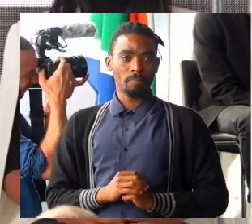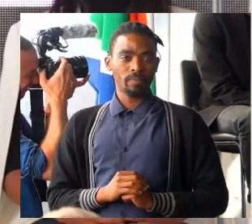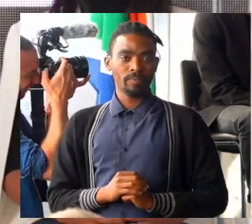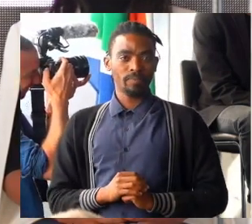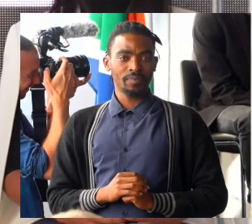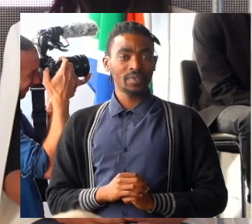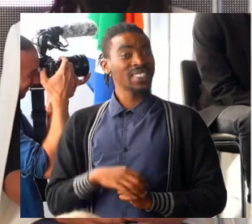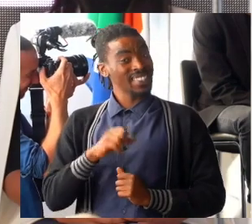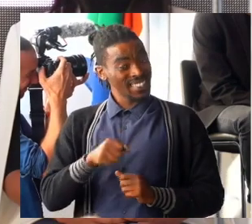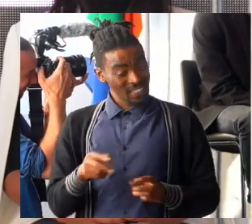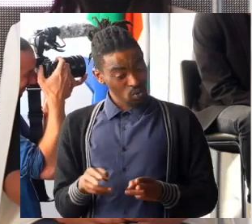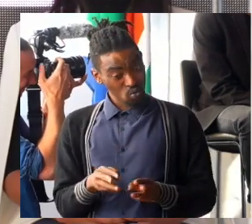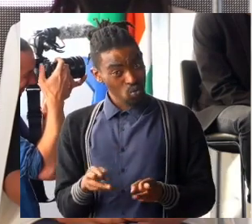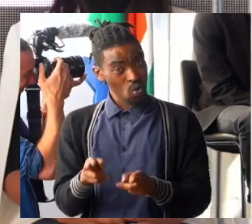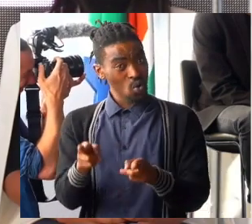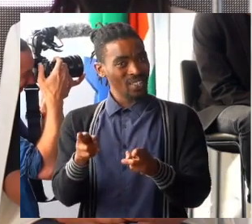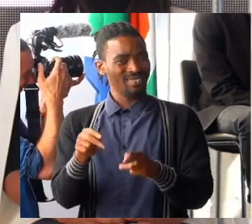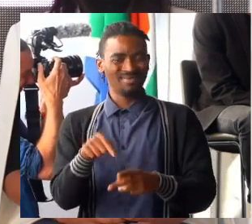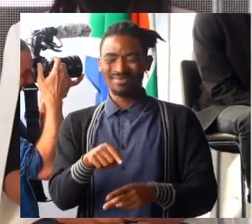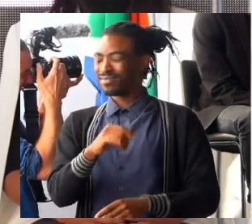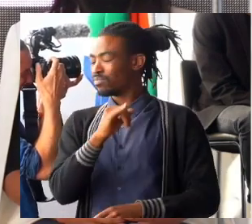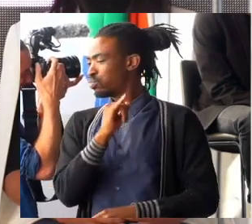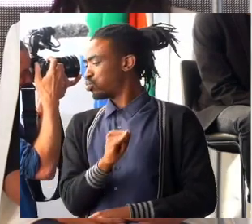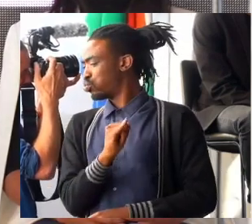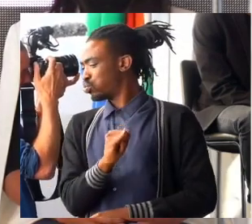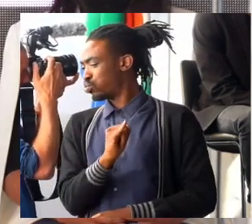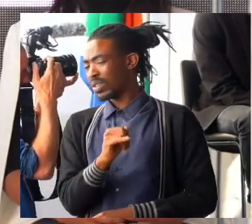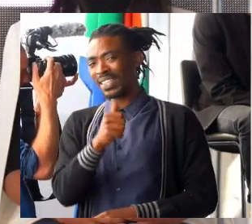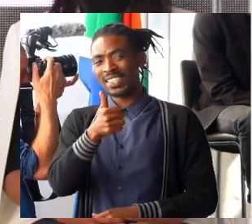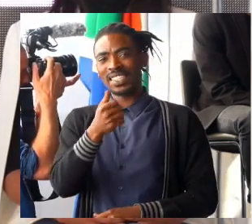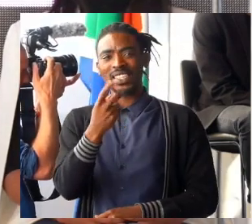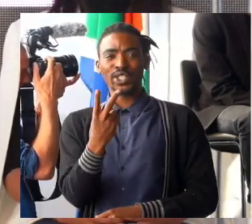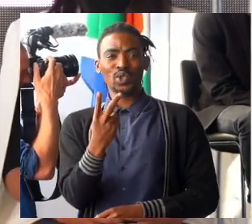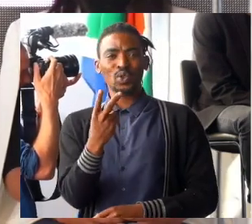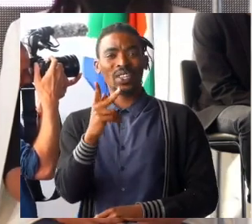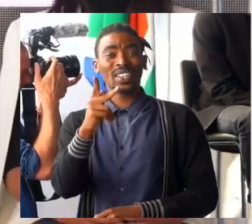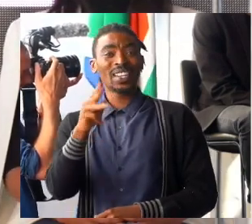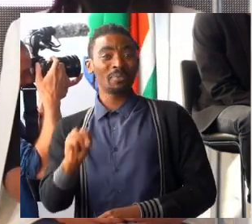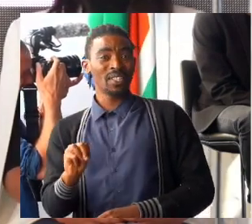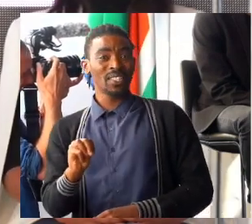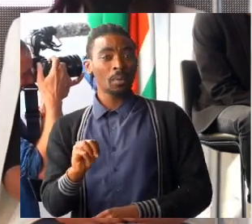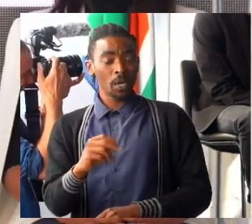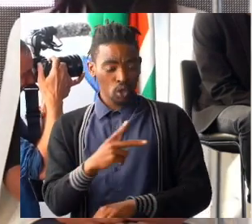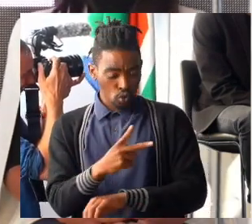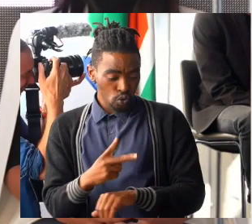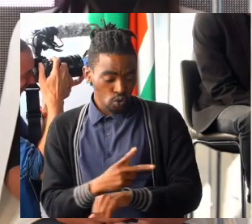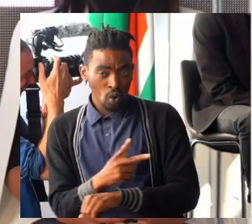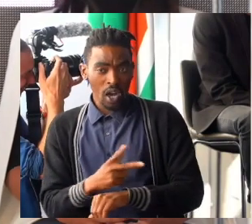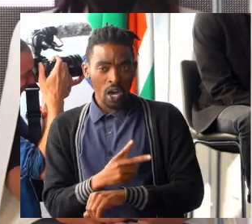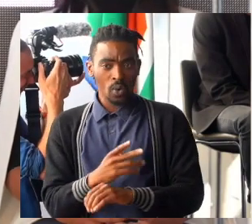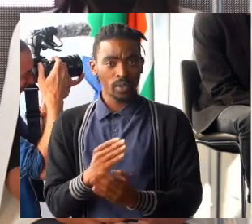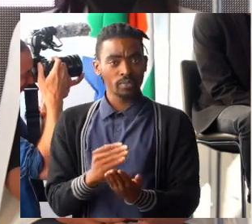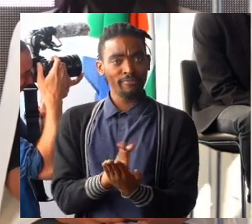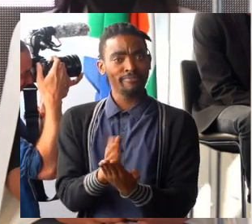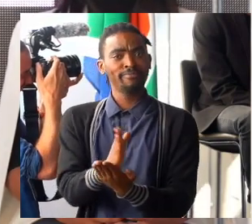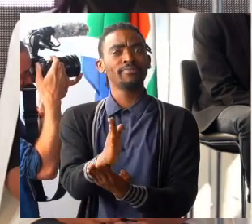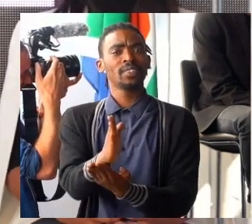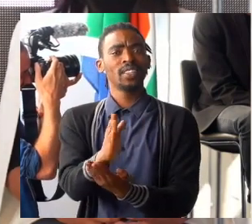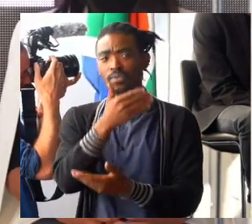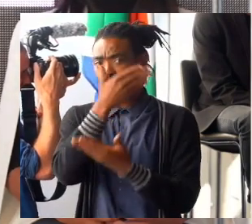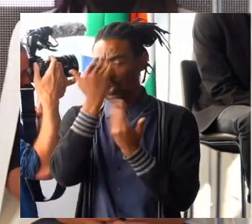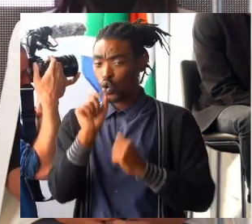That road is bad. And the 62 kilometers can take up to 2 hours to navigate if you are not familiar with